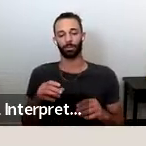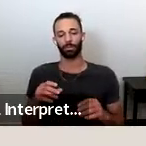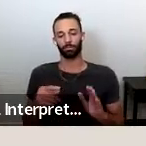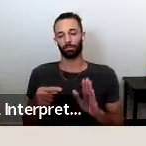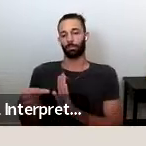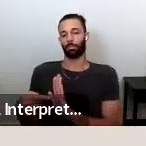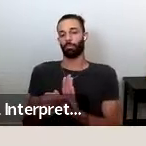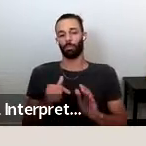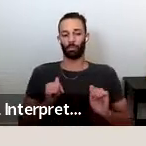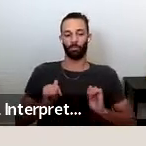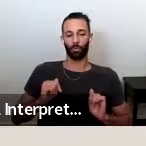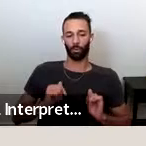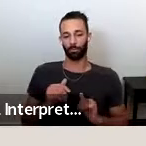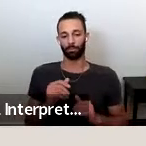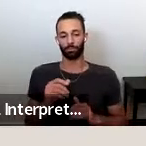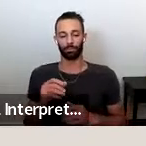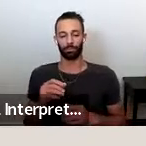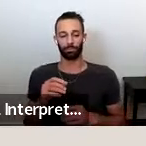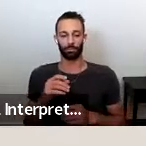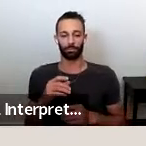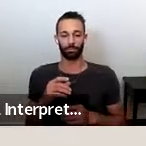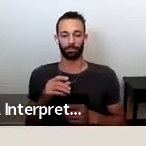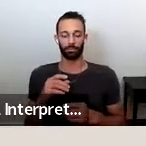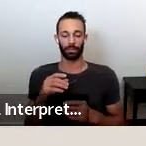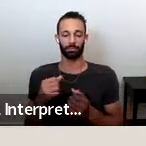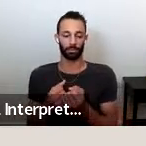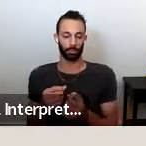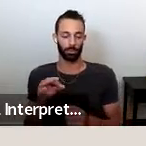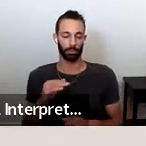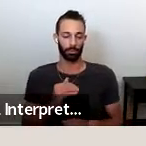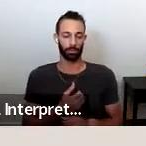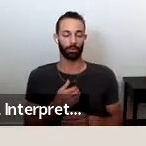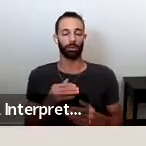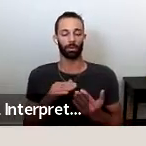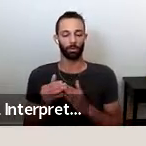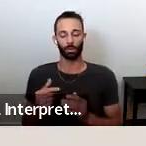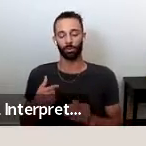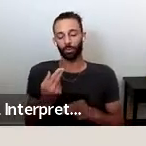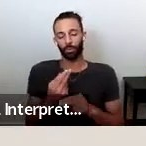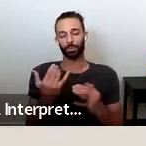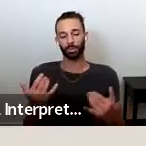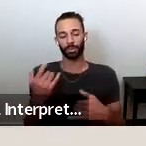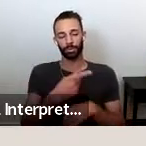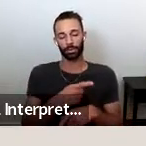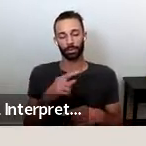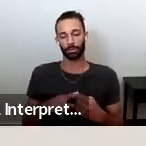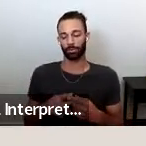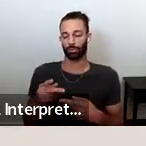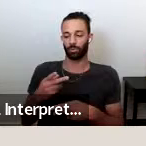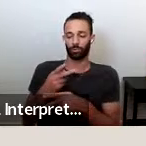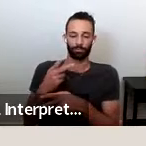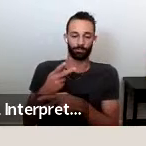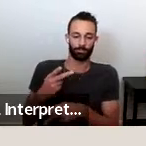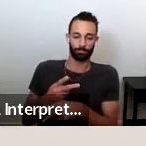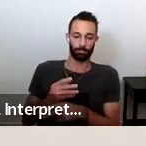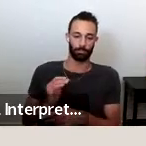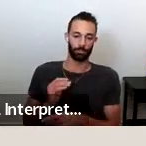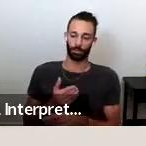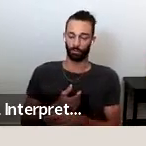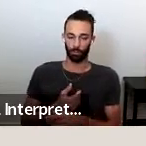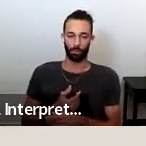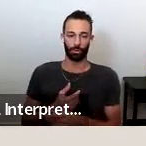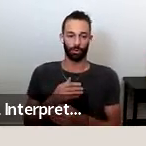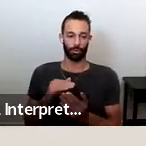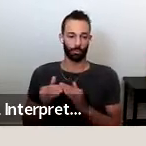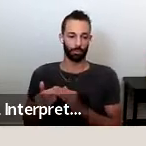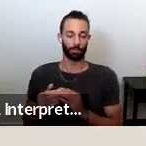And so we really use this day to take care of our own. Some of the folks in this space either have already